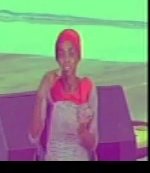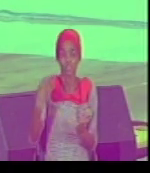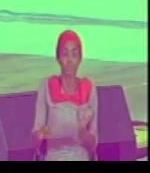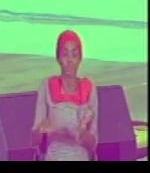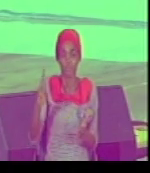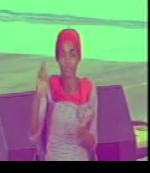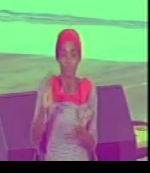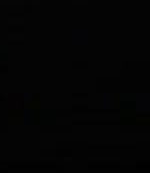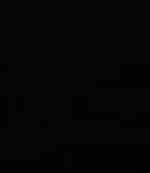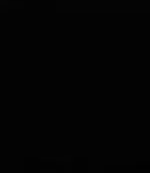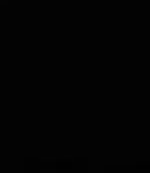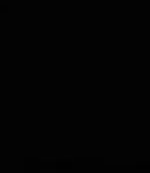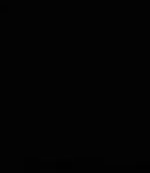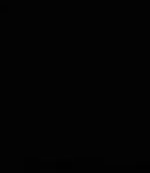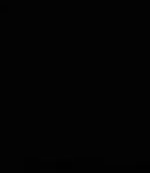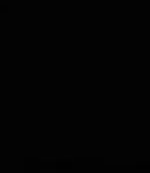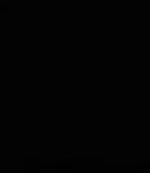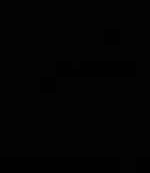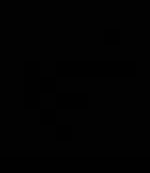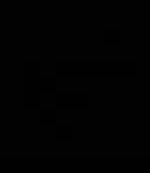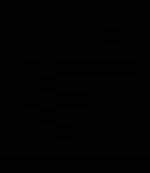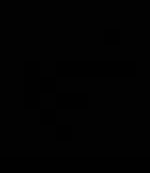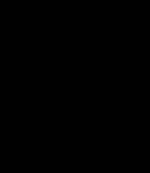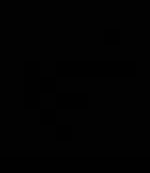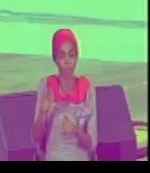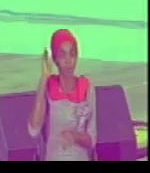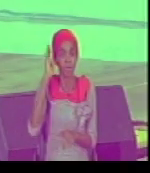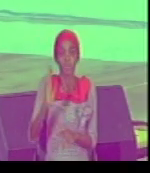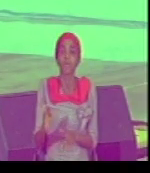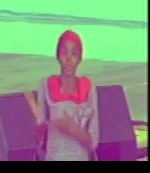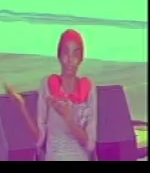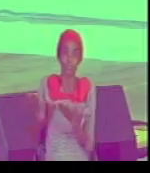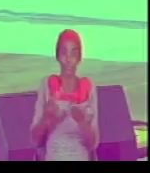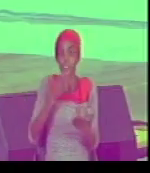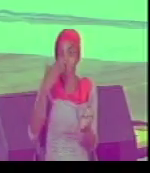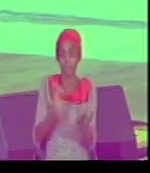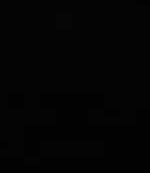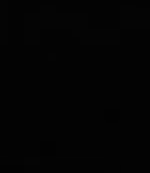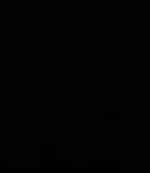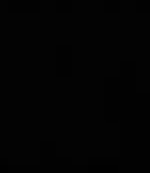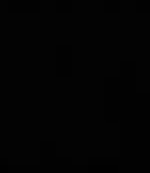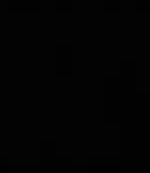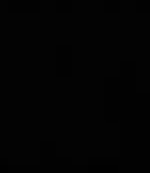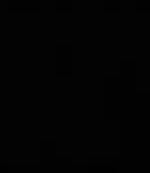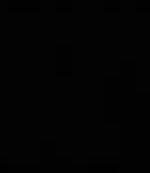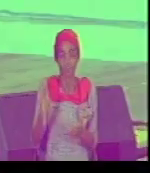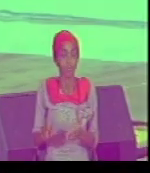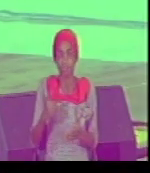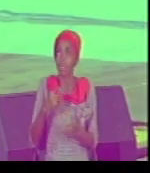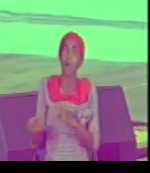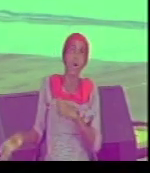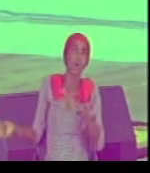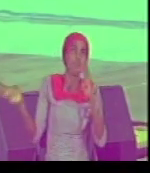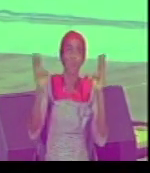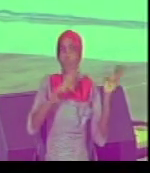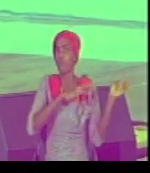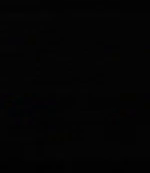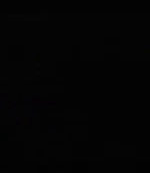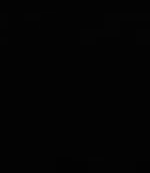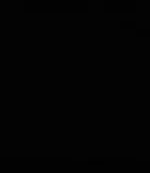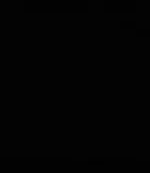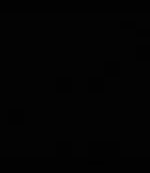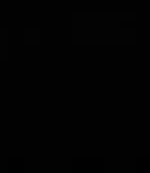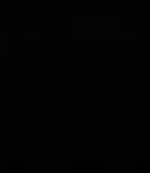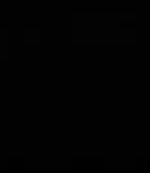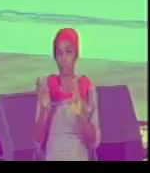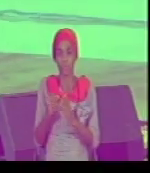God. The vapor will bring the praise of God. The stormy wind, look at that. Let